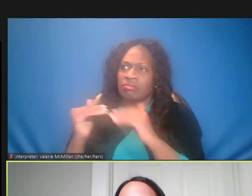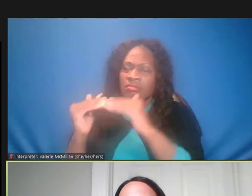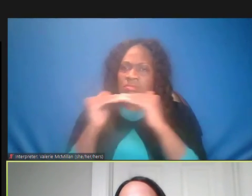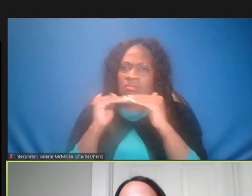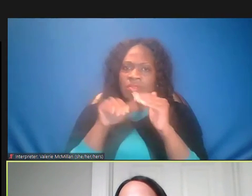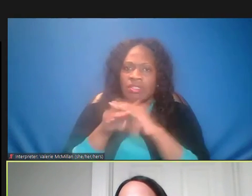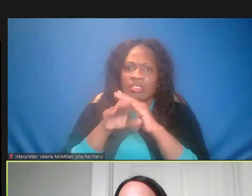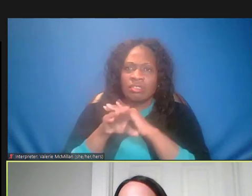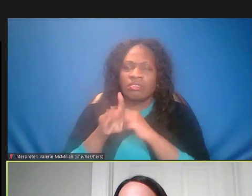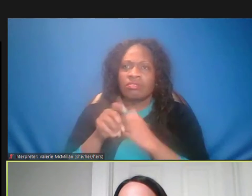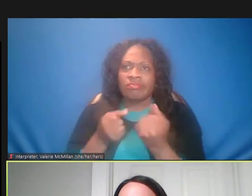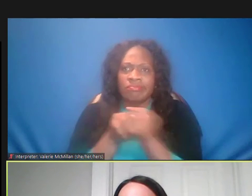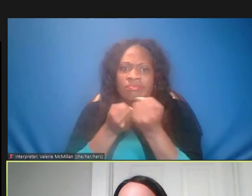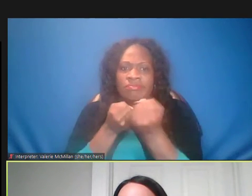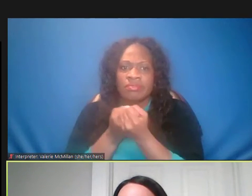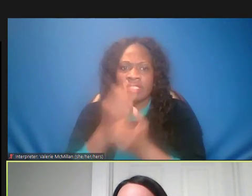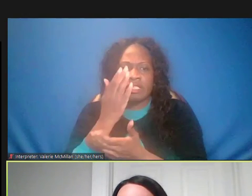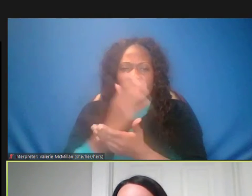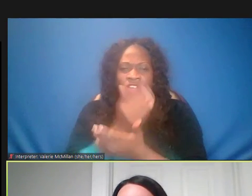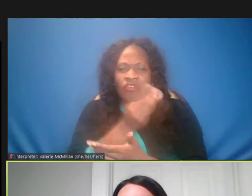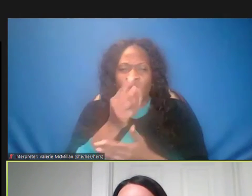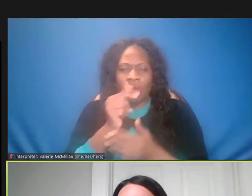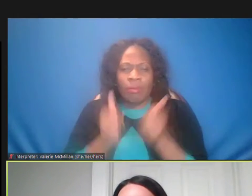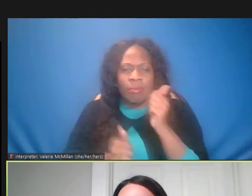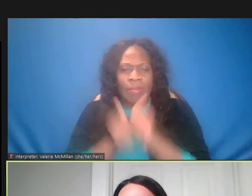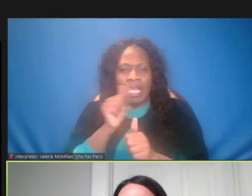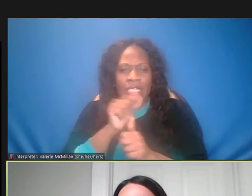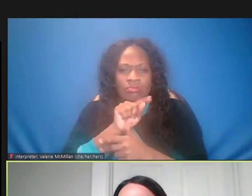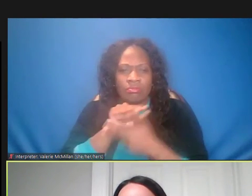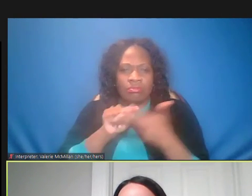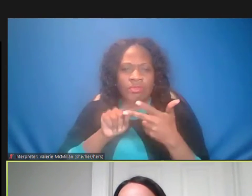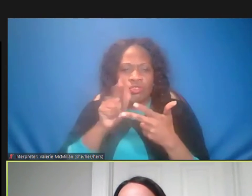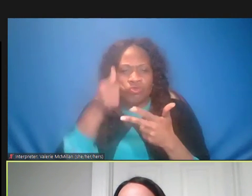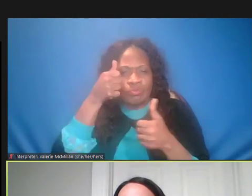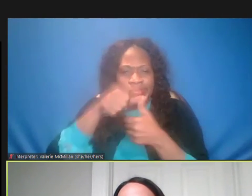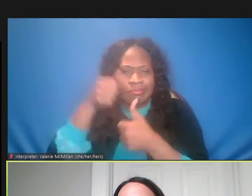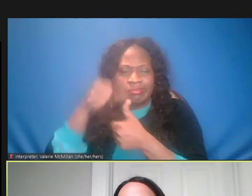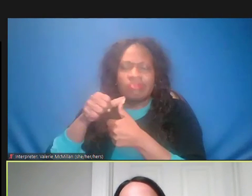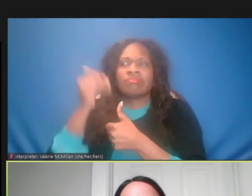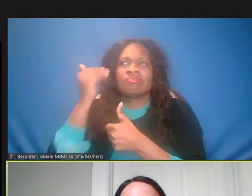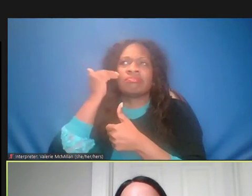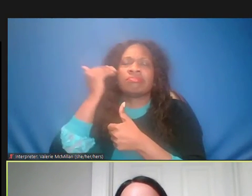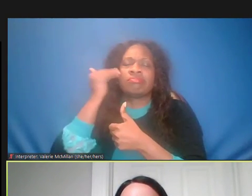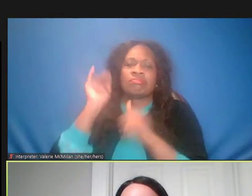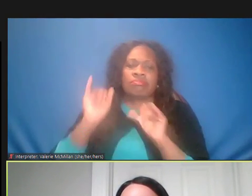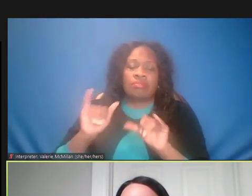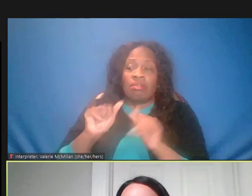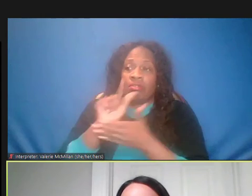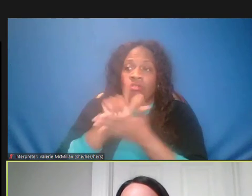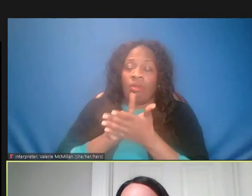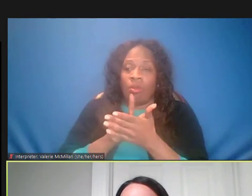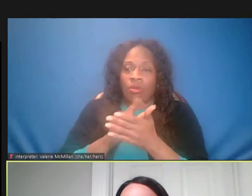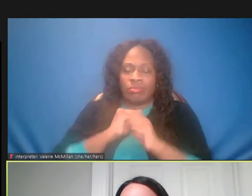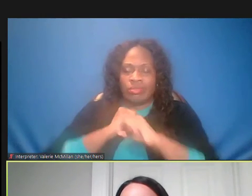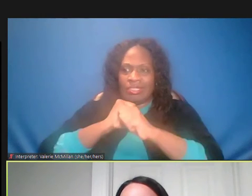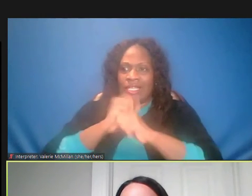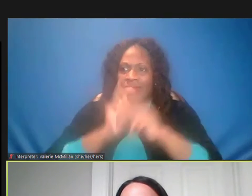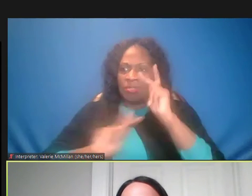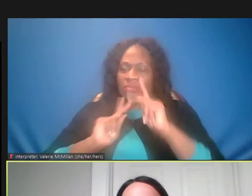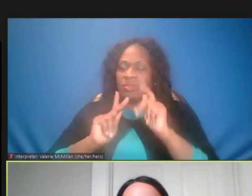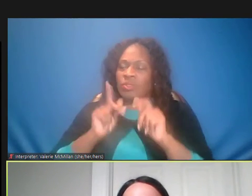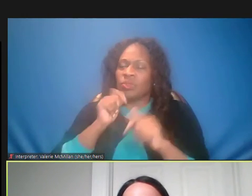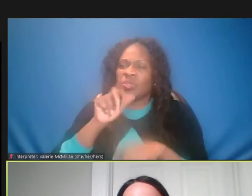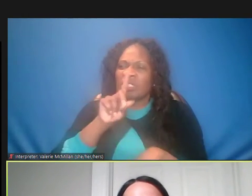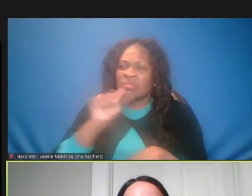These are just a few of the major ones to familiarize yourself with. These laws protect individuals with disabilities